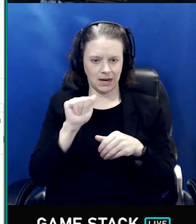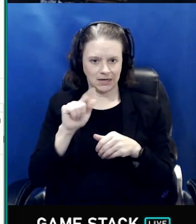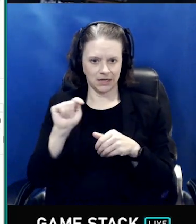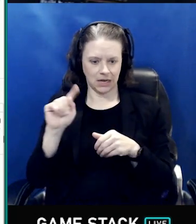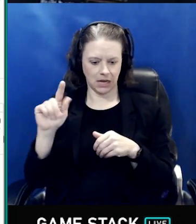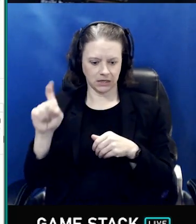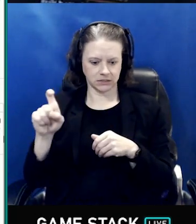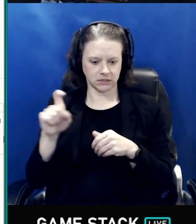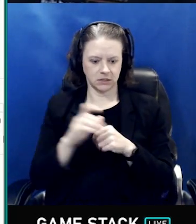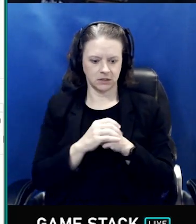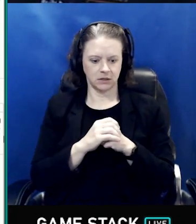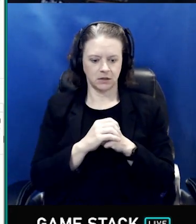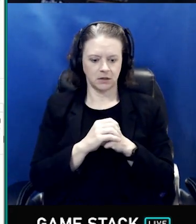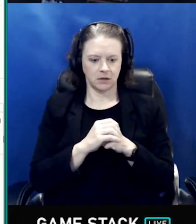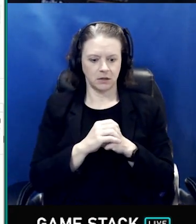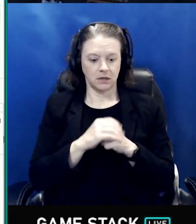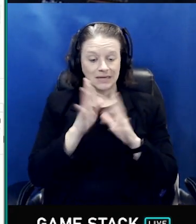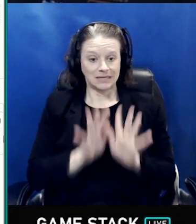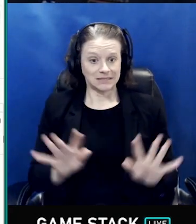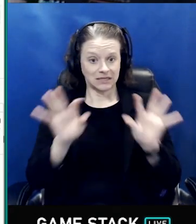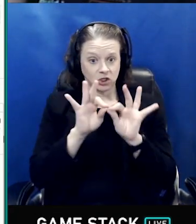As sample data has following log types,